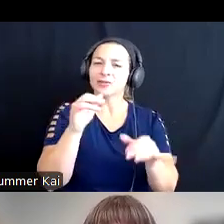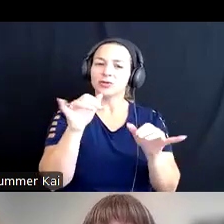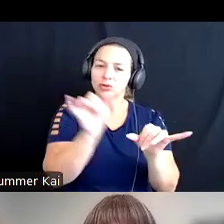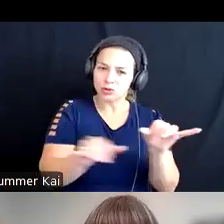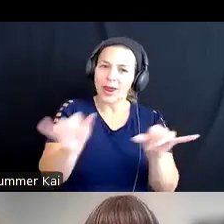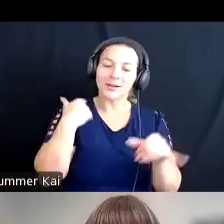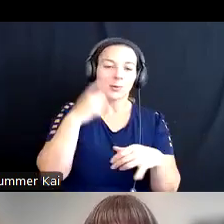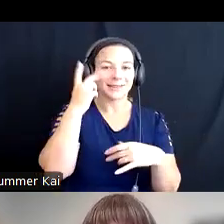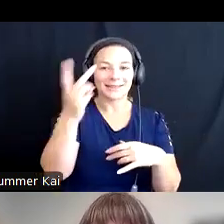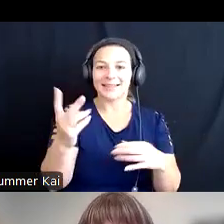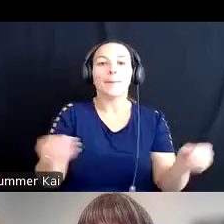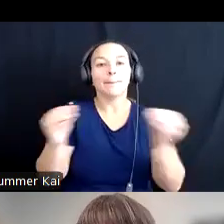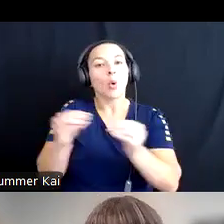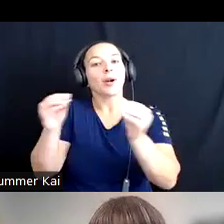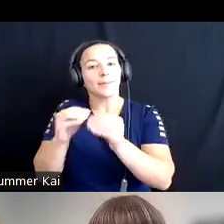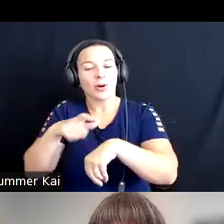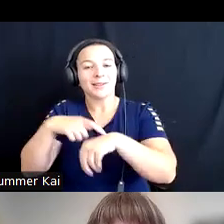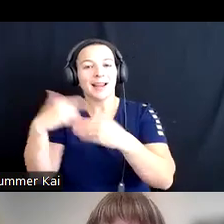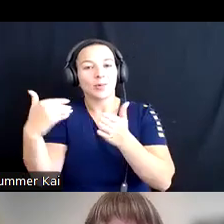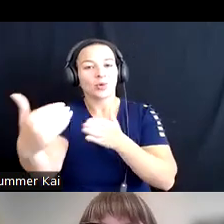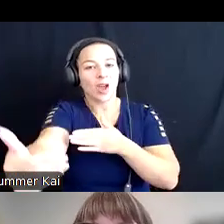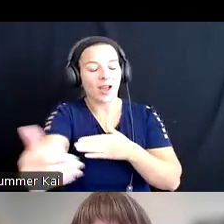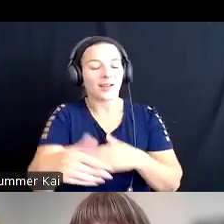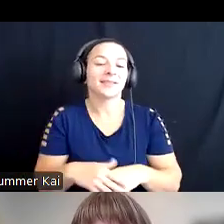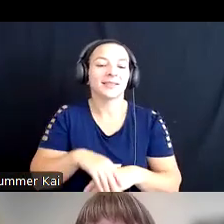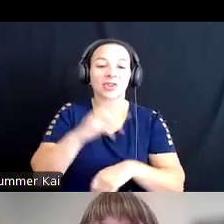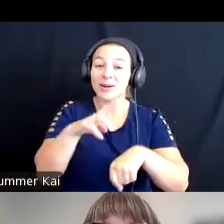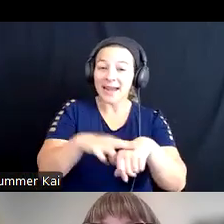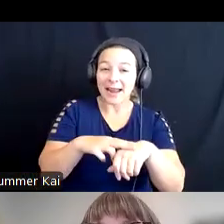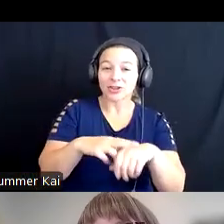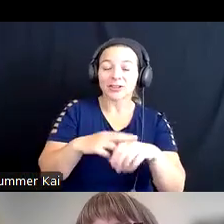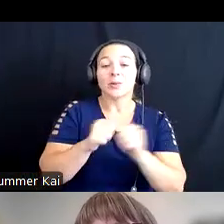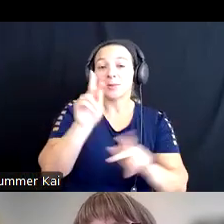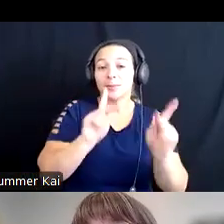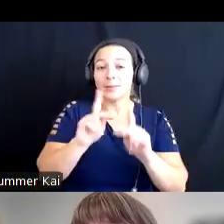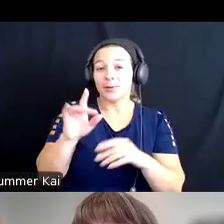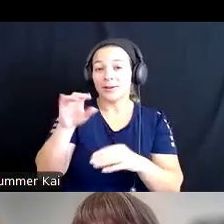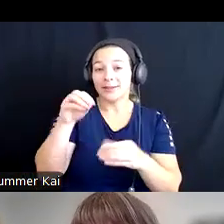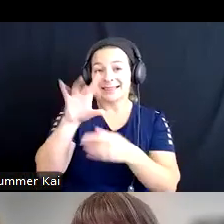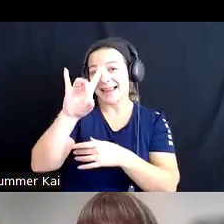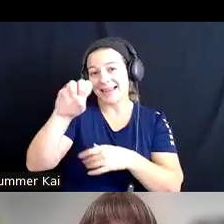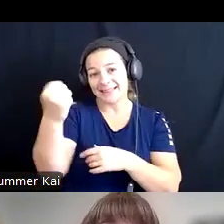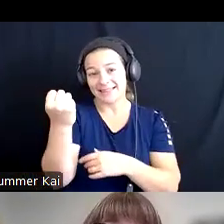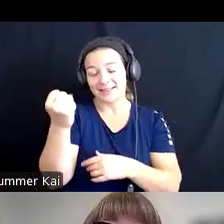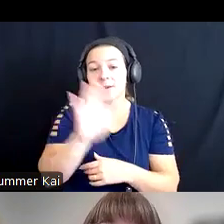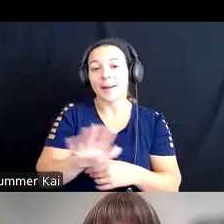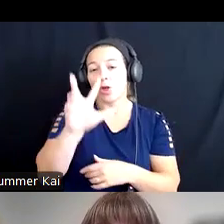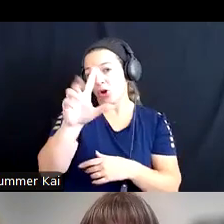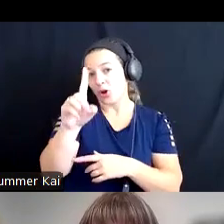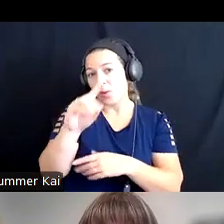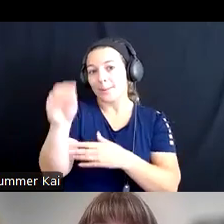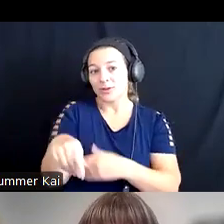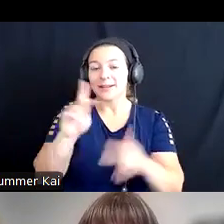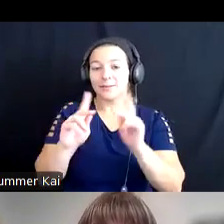more and more over time. So nationally, among people in their 80s, it's about 31% of folks who have